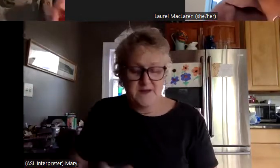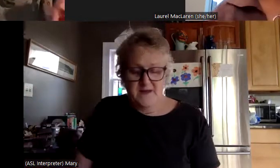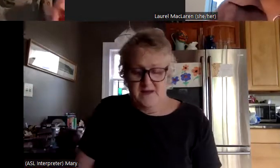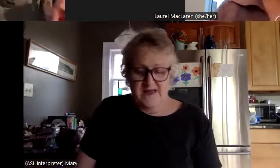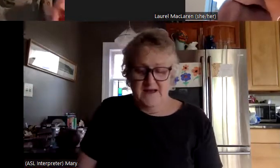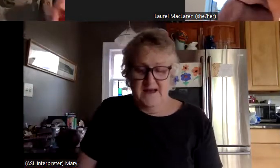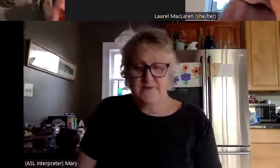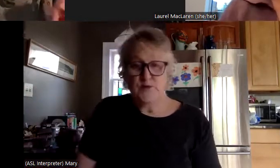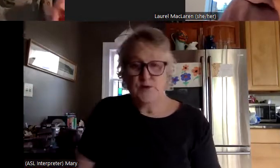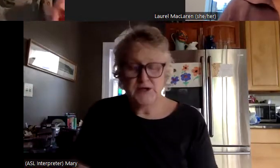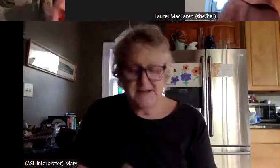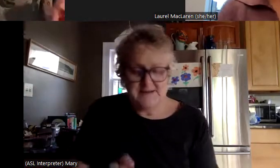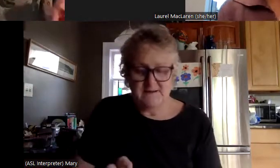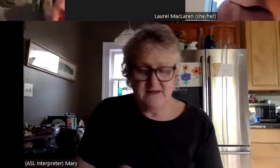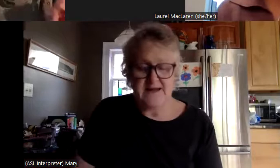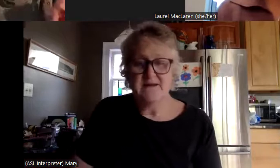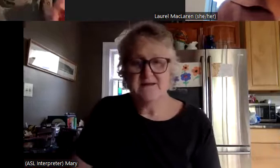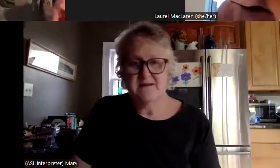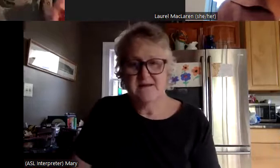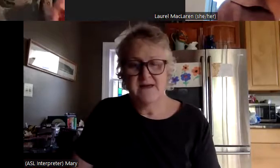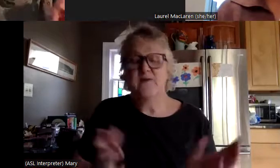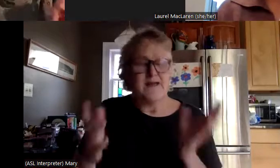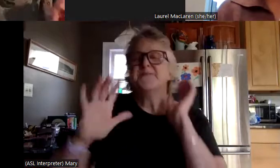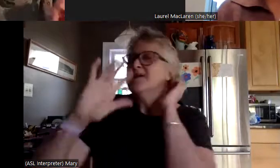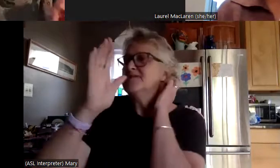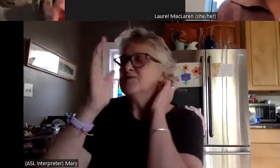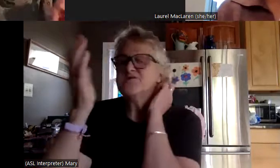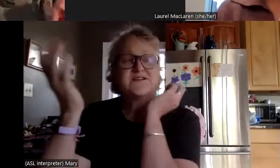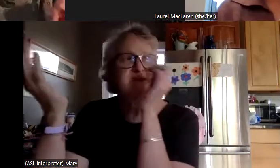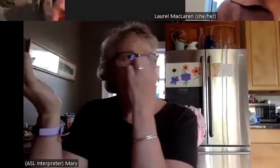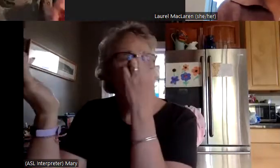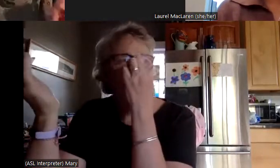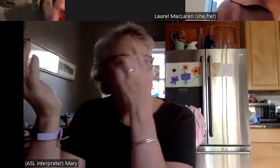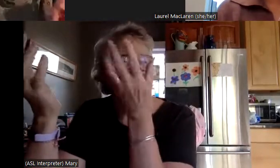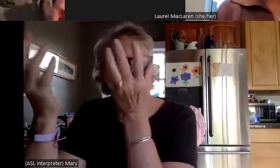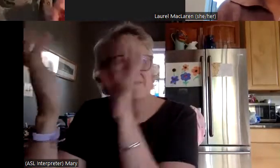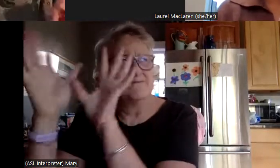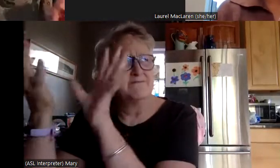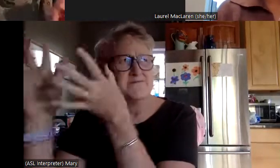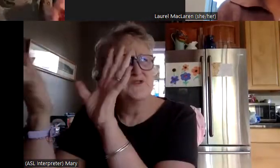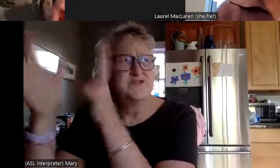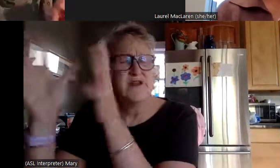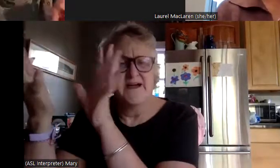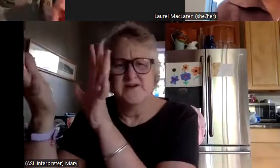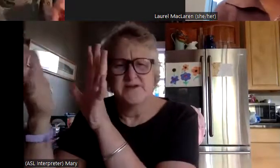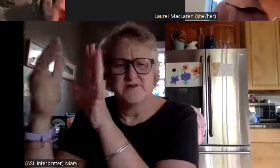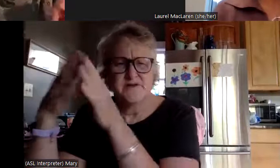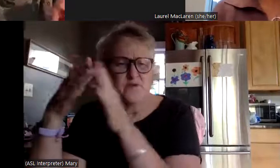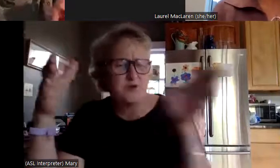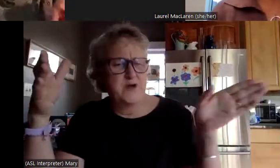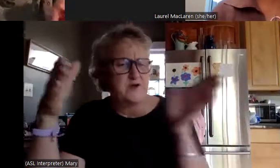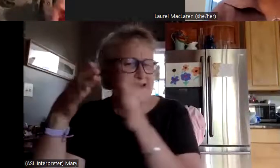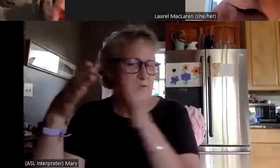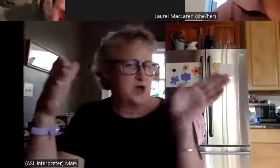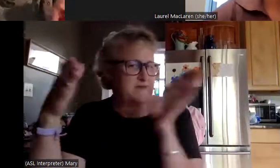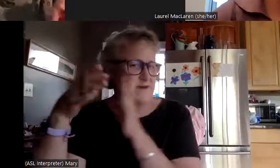Yeah. And if you look at the length, anyway, so she found these eggs in July or so. So